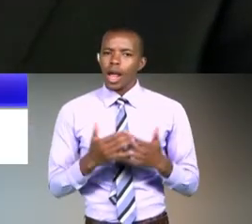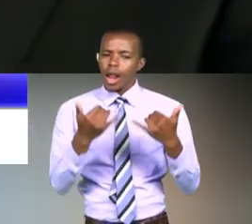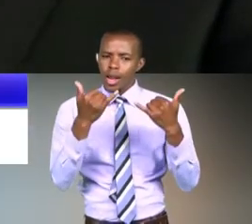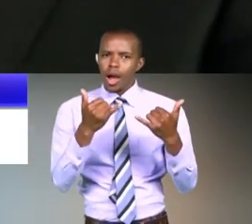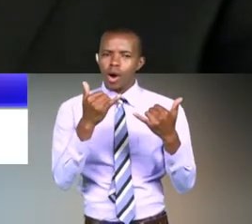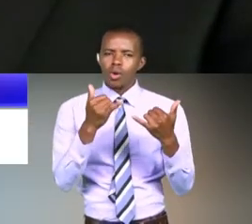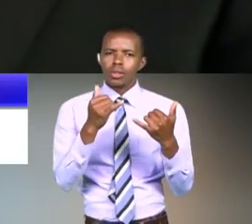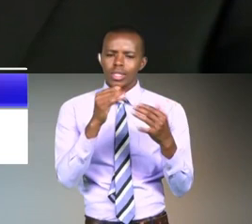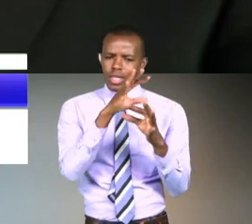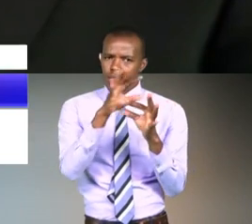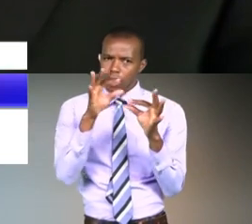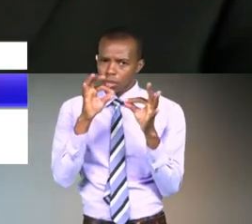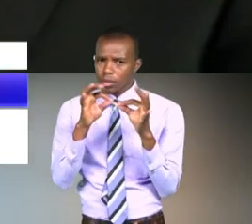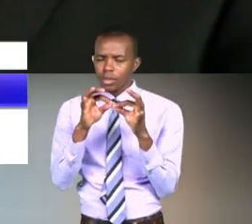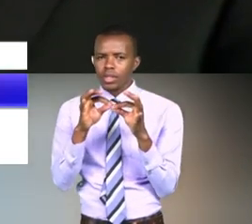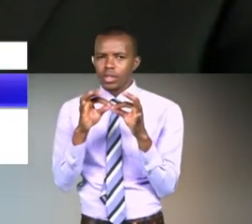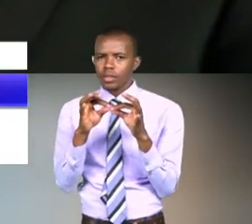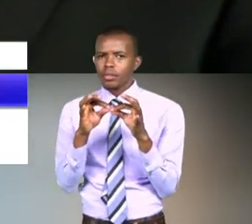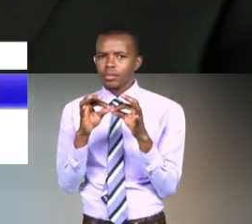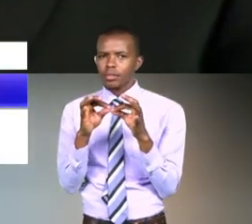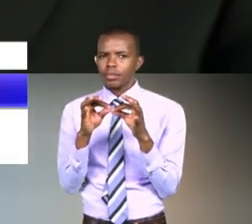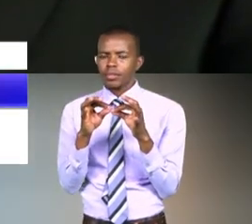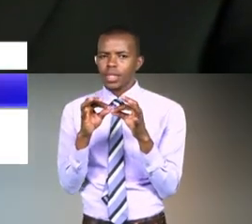Specifically, my concern has always been